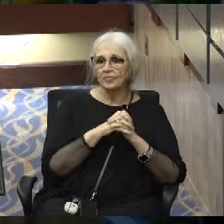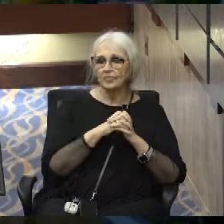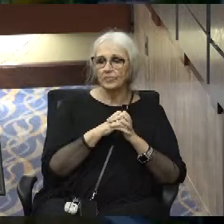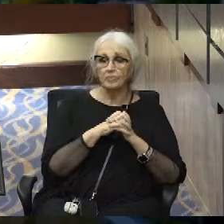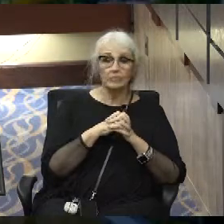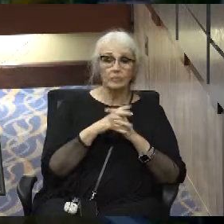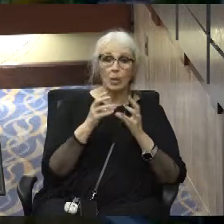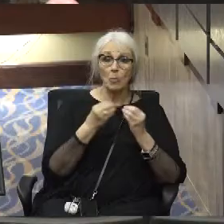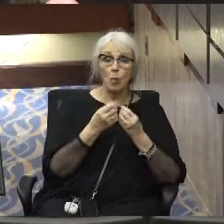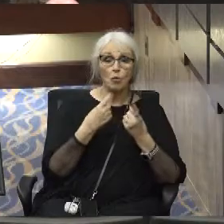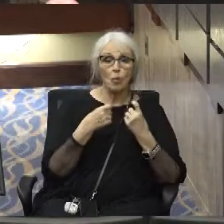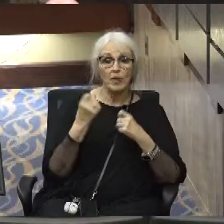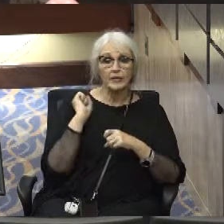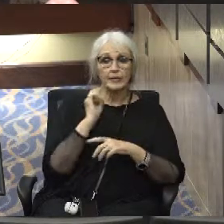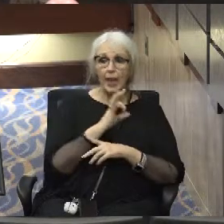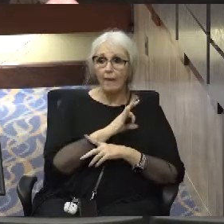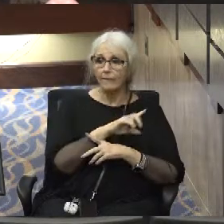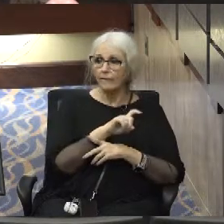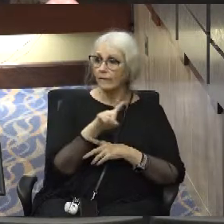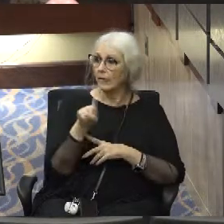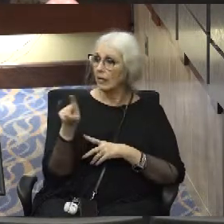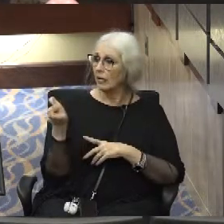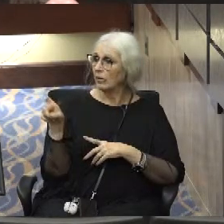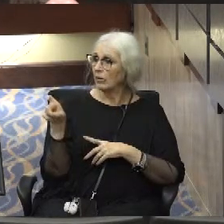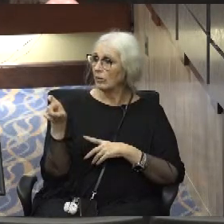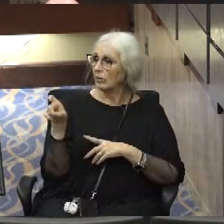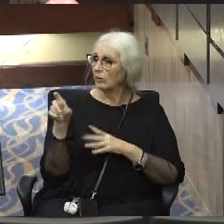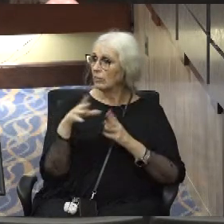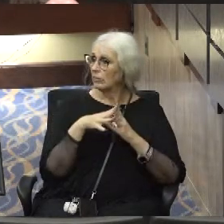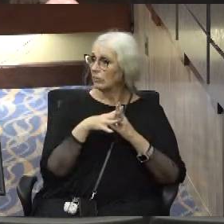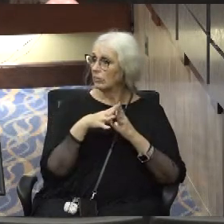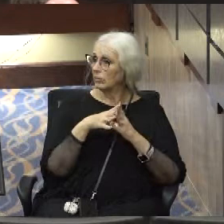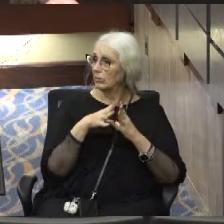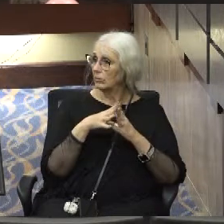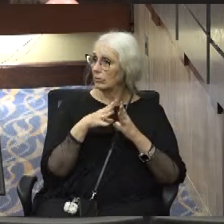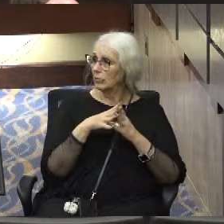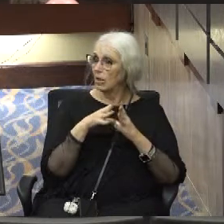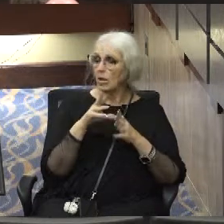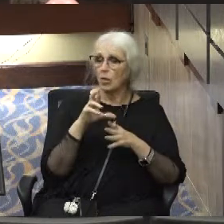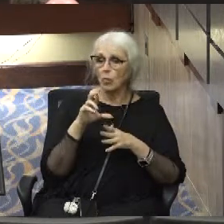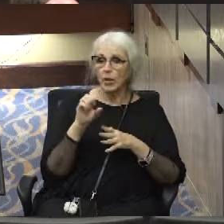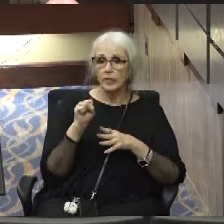Any more questions for staff? The consent agenda will include Resolution